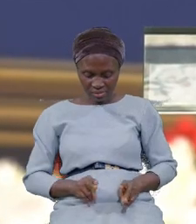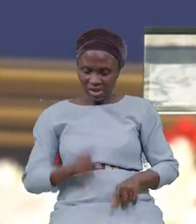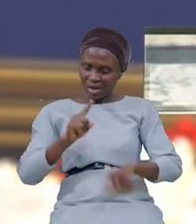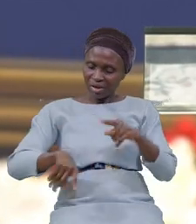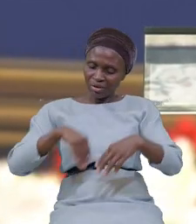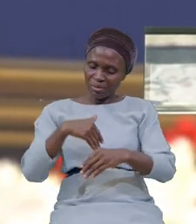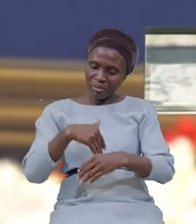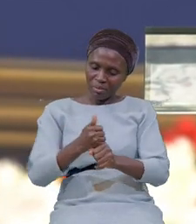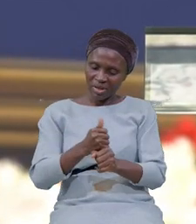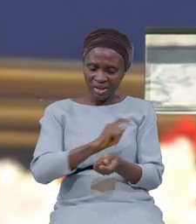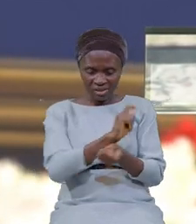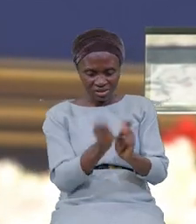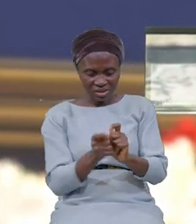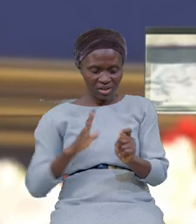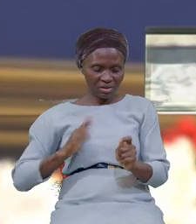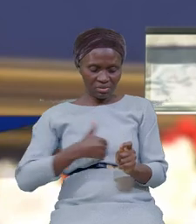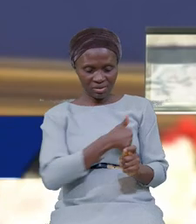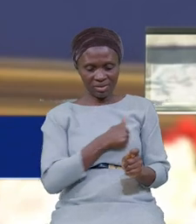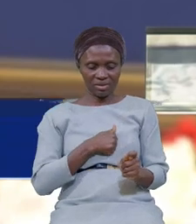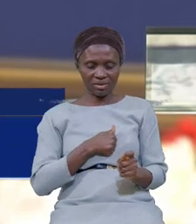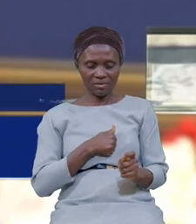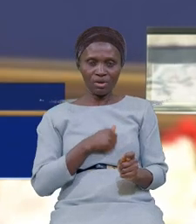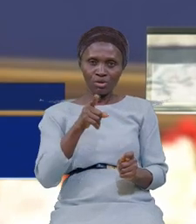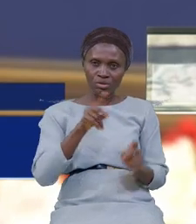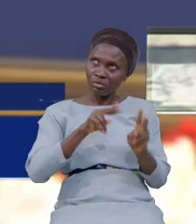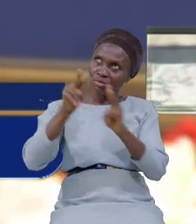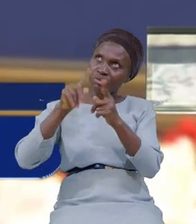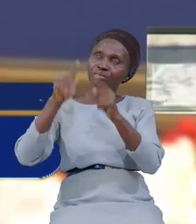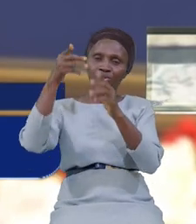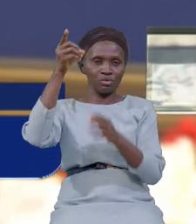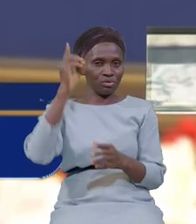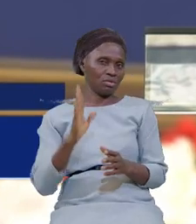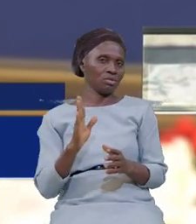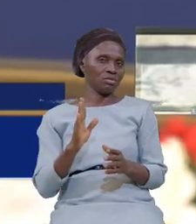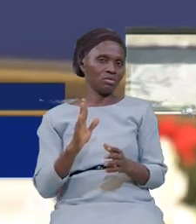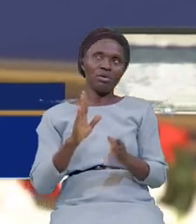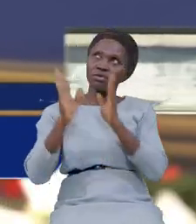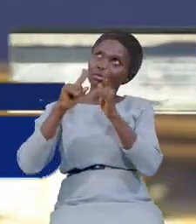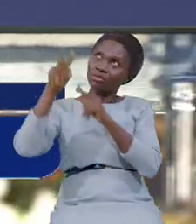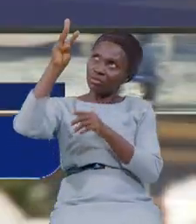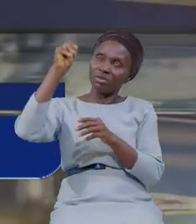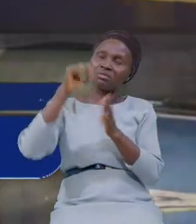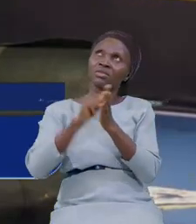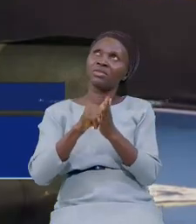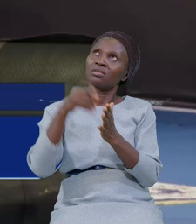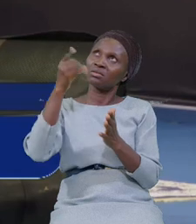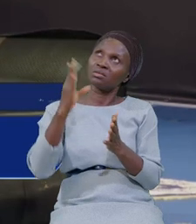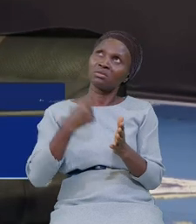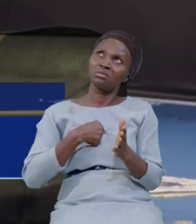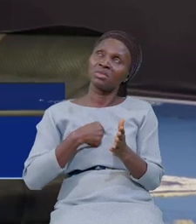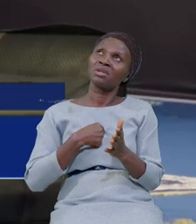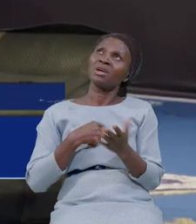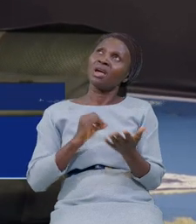us. We can talk to Him. I've been a failure. I couldn't hold that. I couldn't do that. I